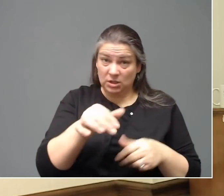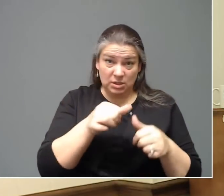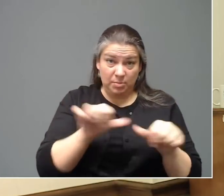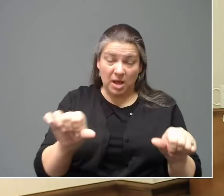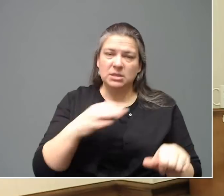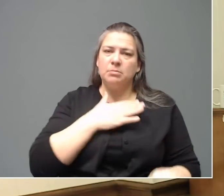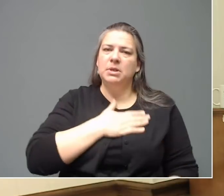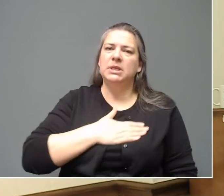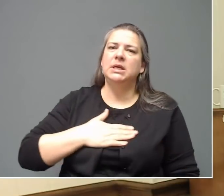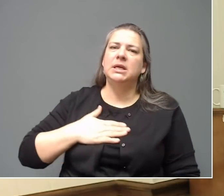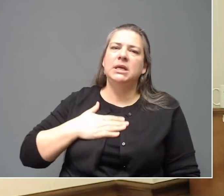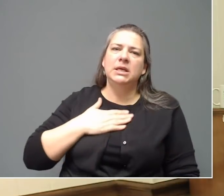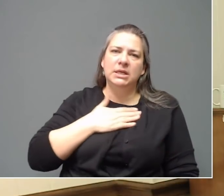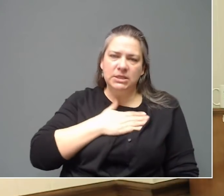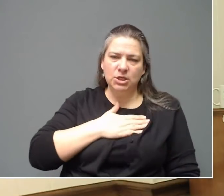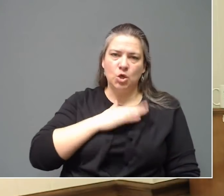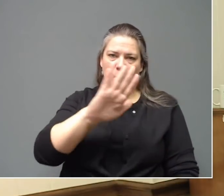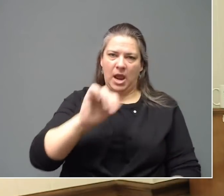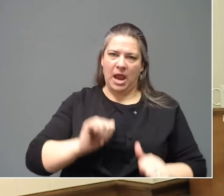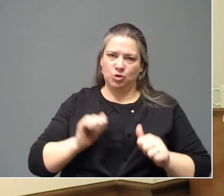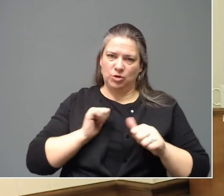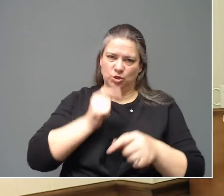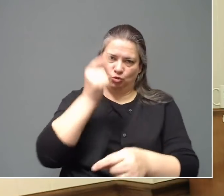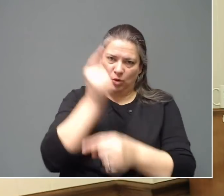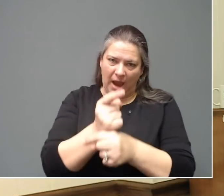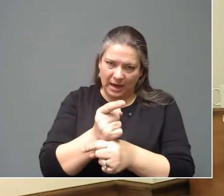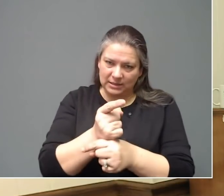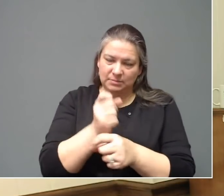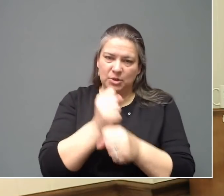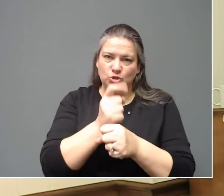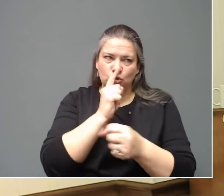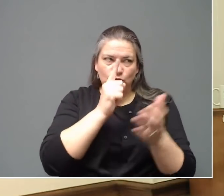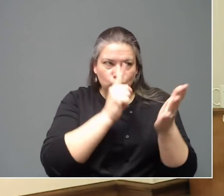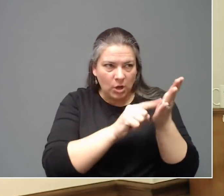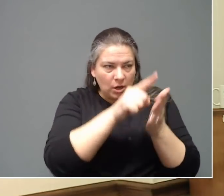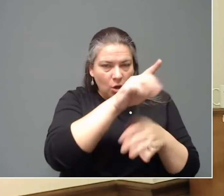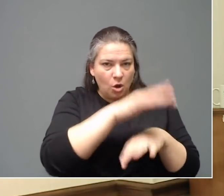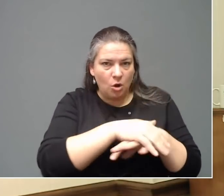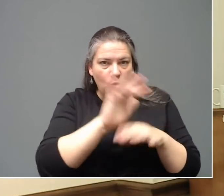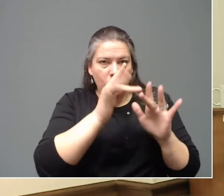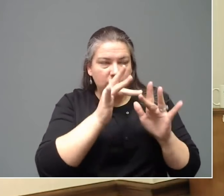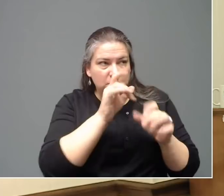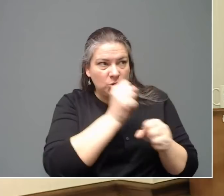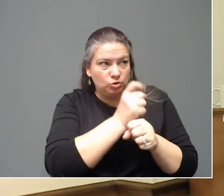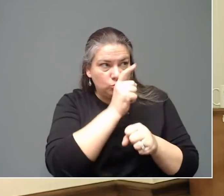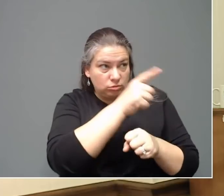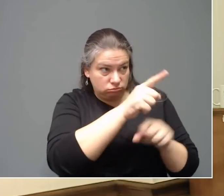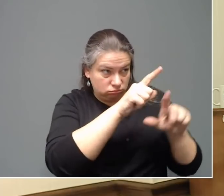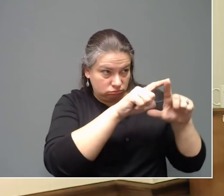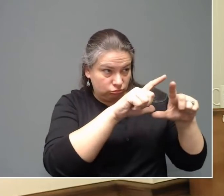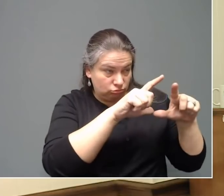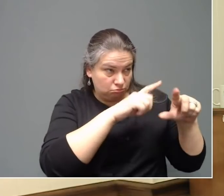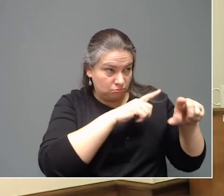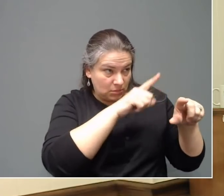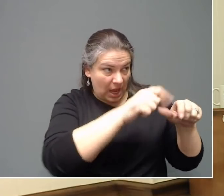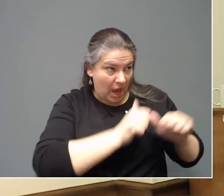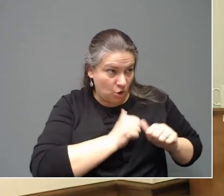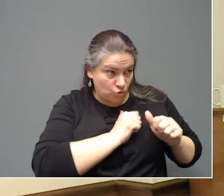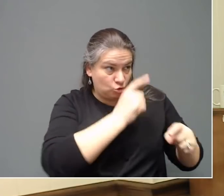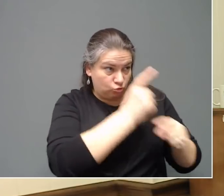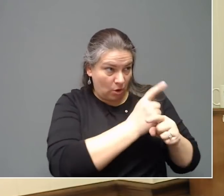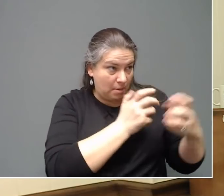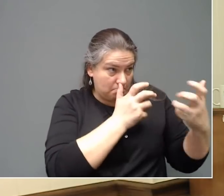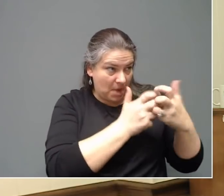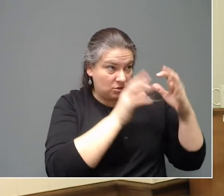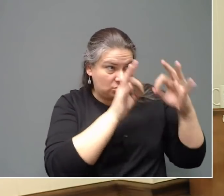your address is updated and correct with us so that check can get to you. And then finally, we are still doing only